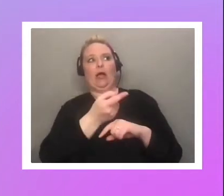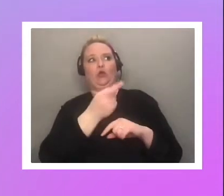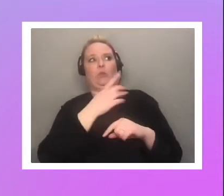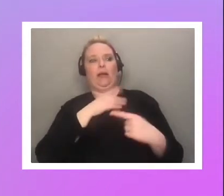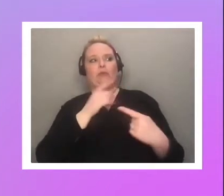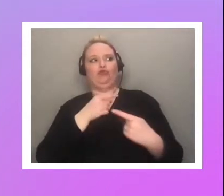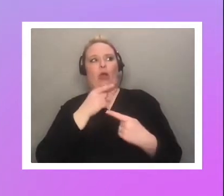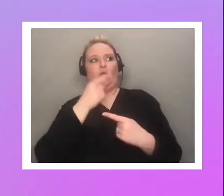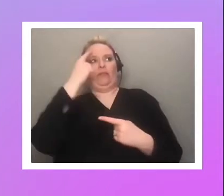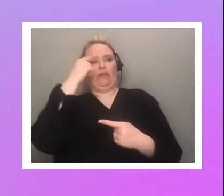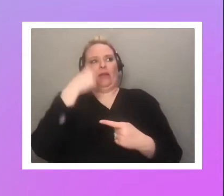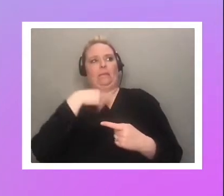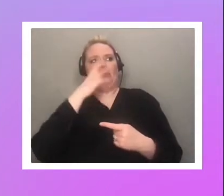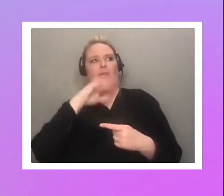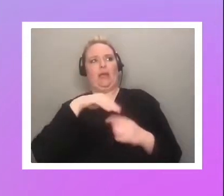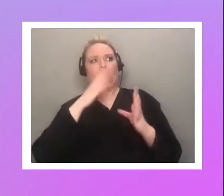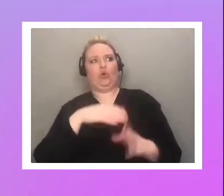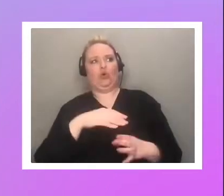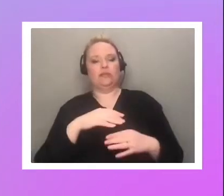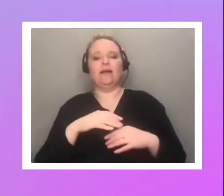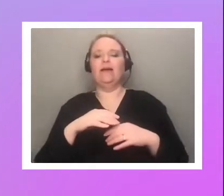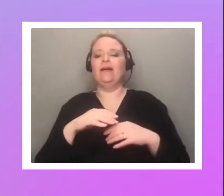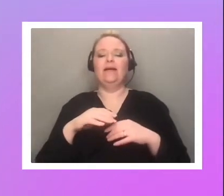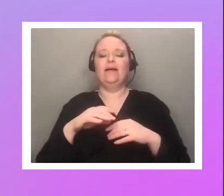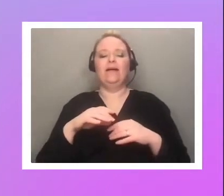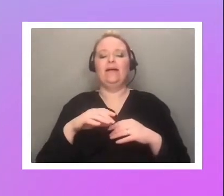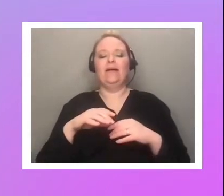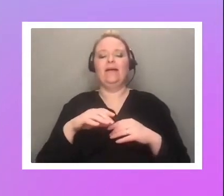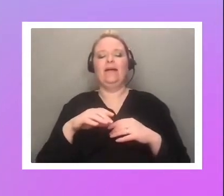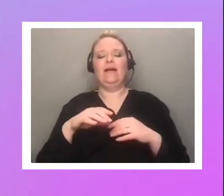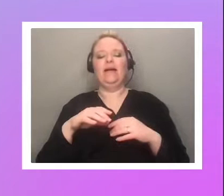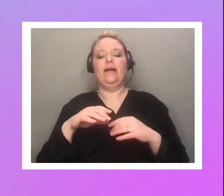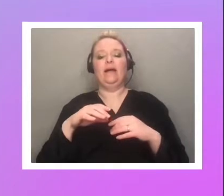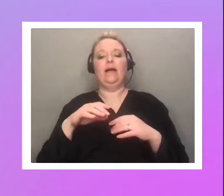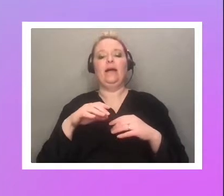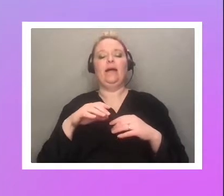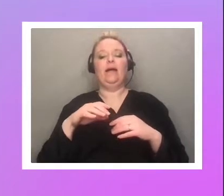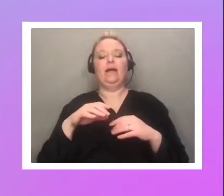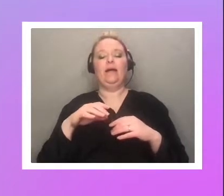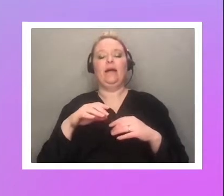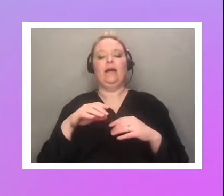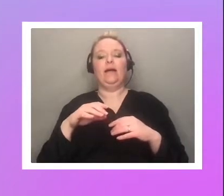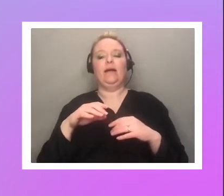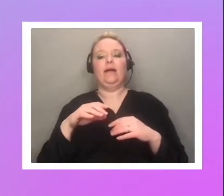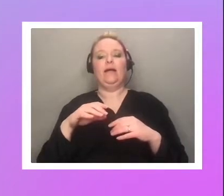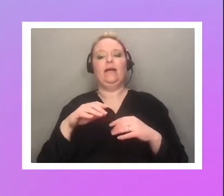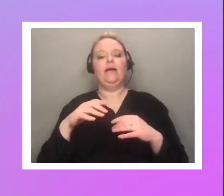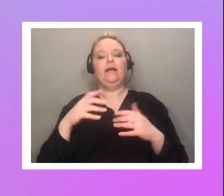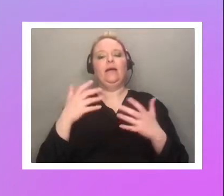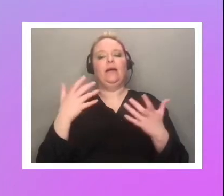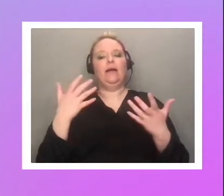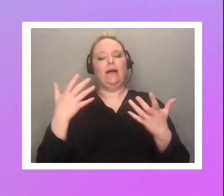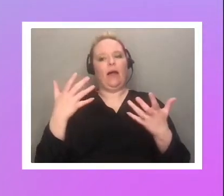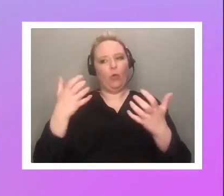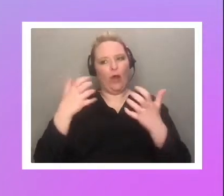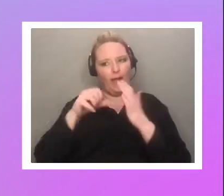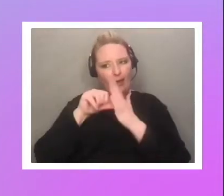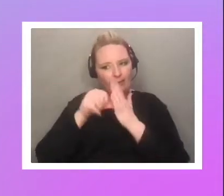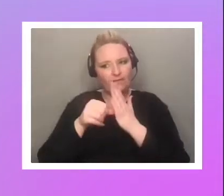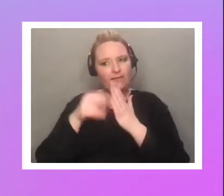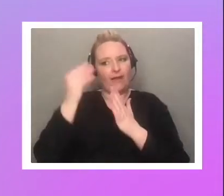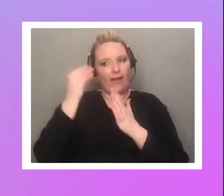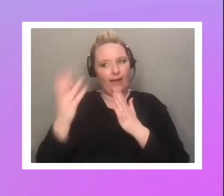going to think I'm a bad person. And, one thing I really want to make them understand is